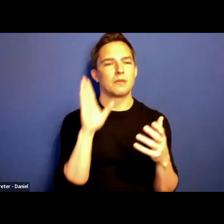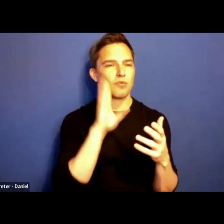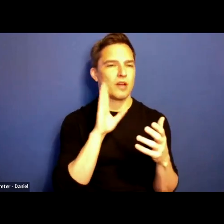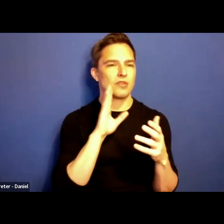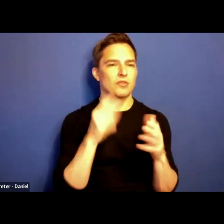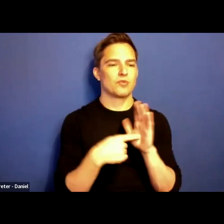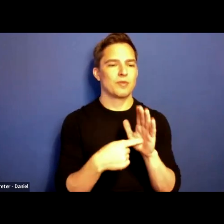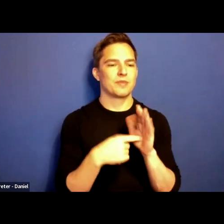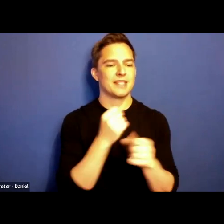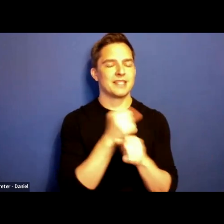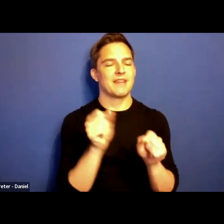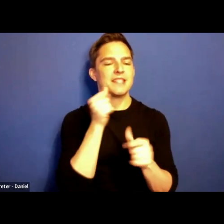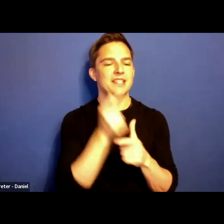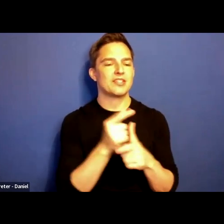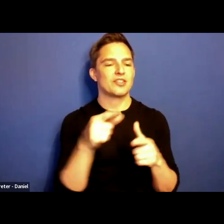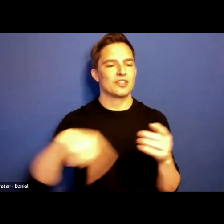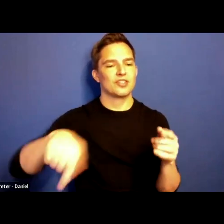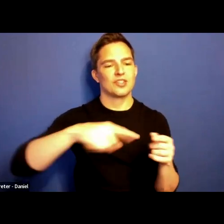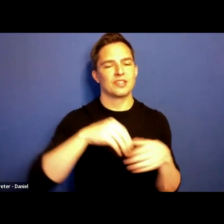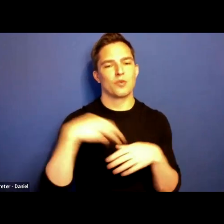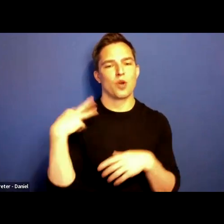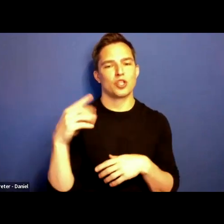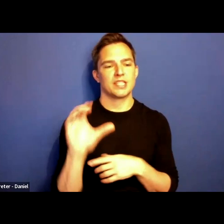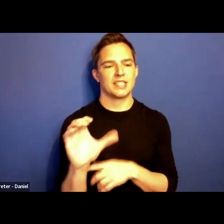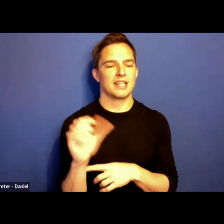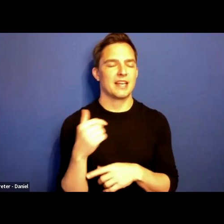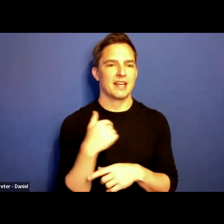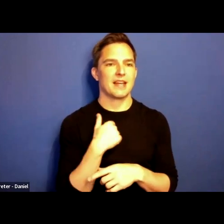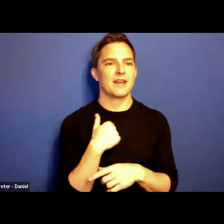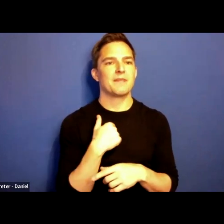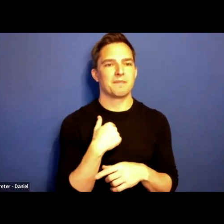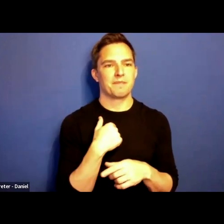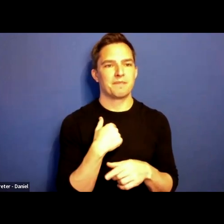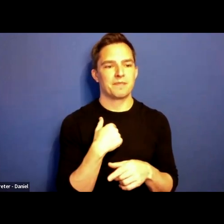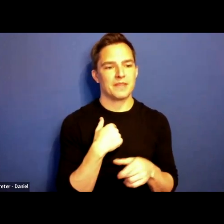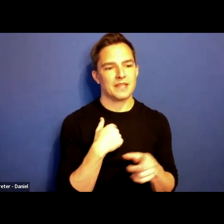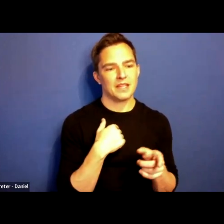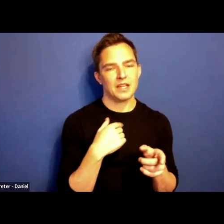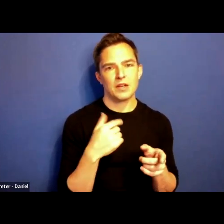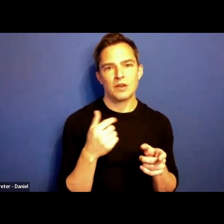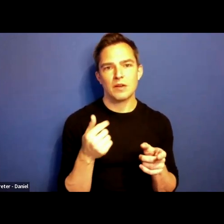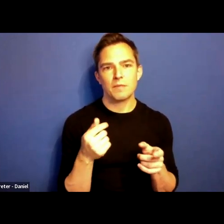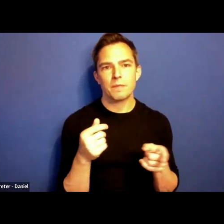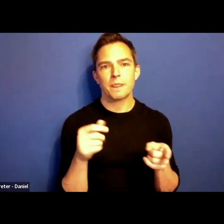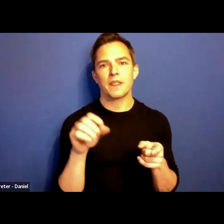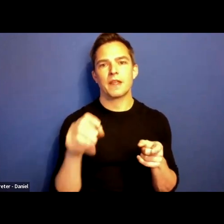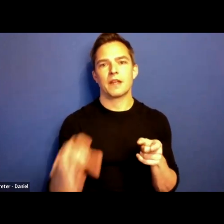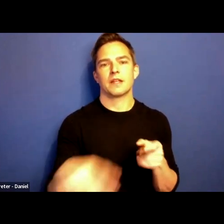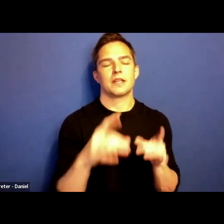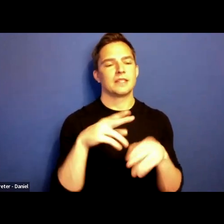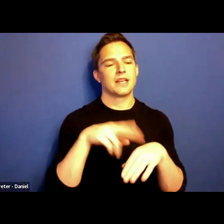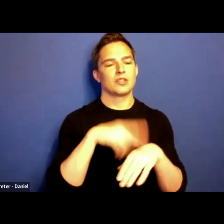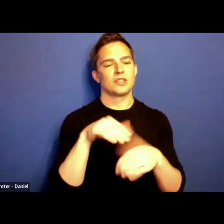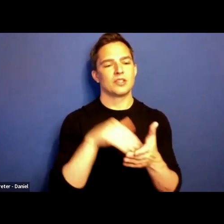Safe Sisters Circle in Washington, D.C. Ayana Wallace from Ujima, the National Center on Violence